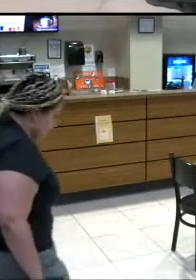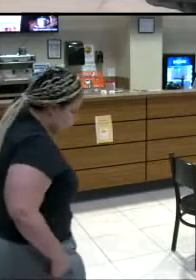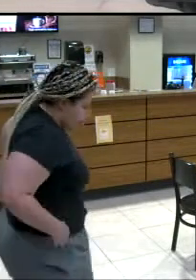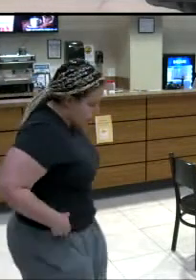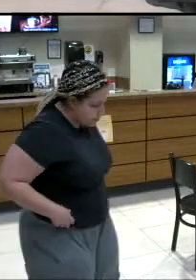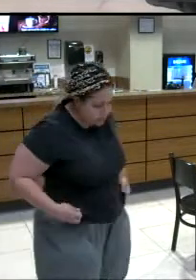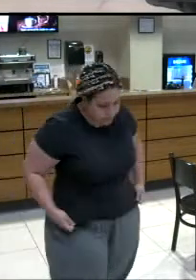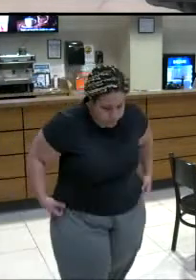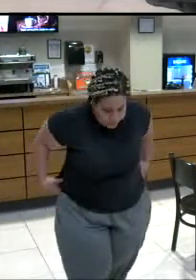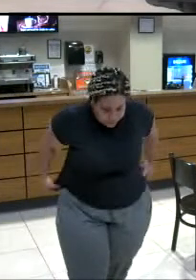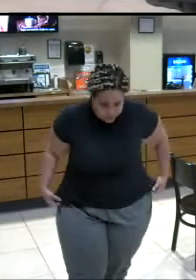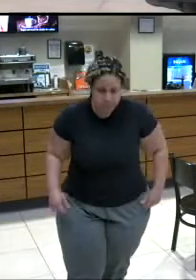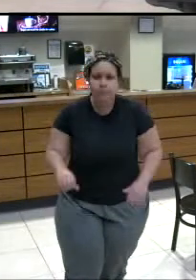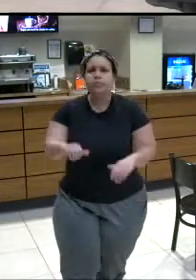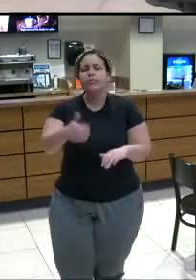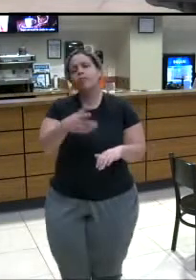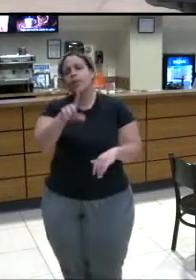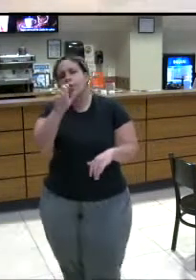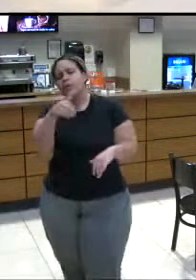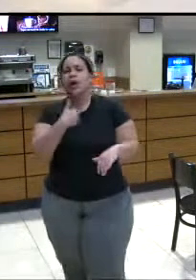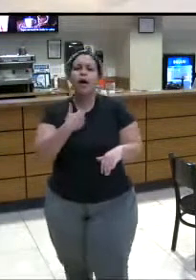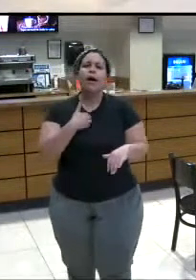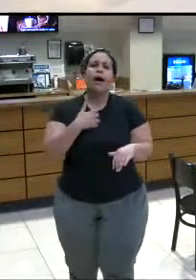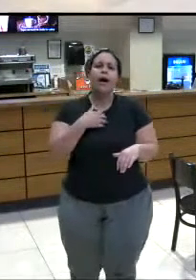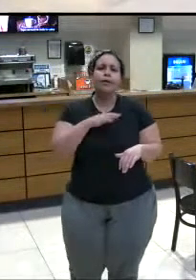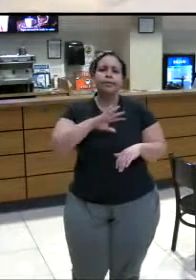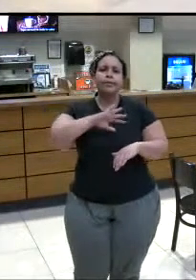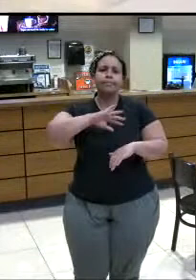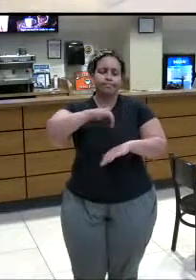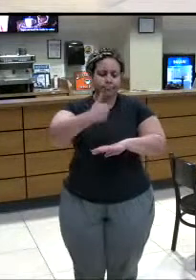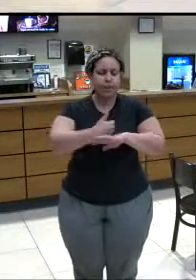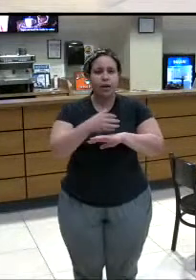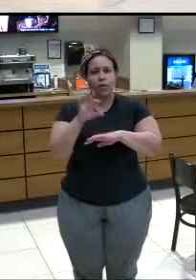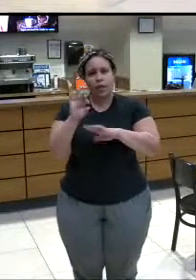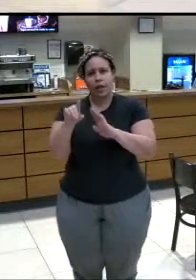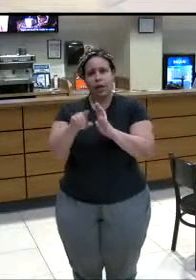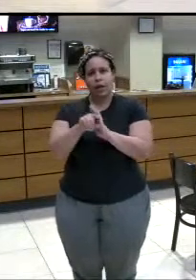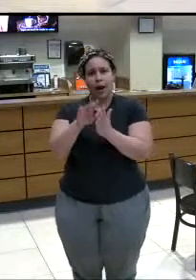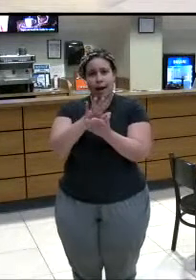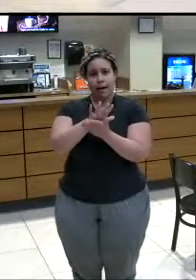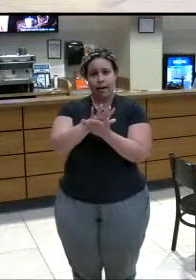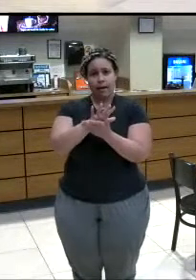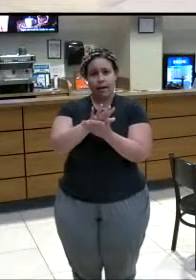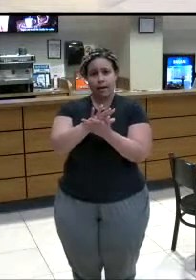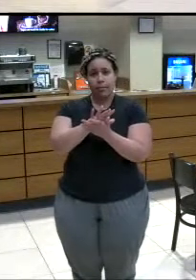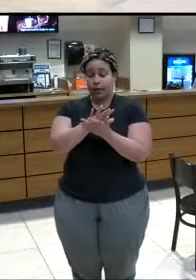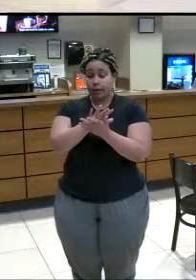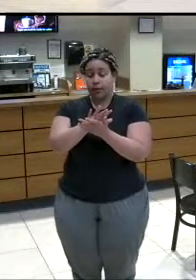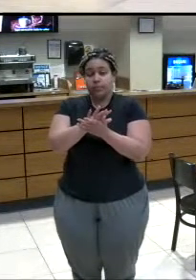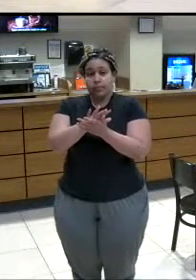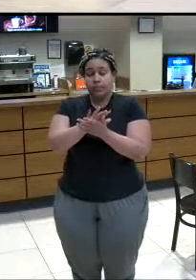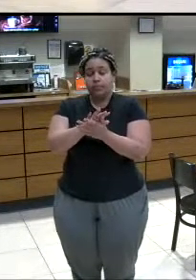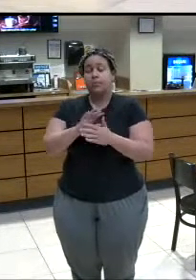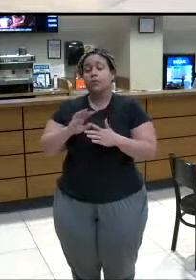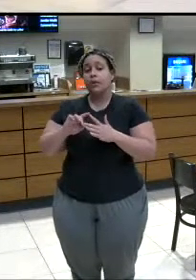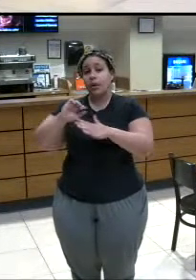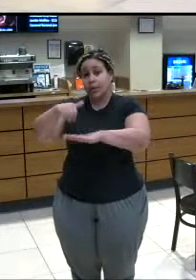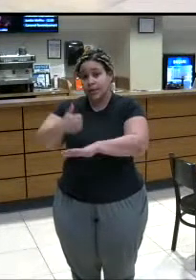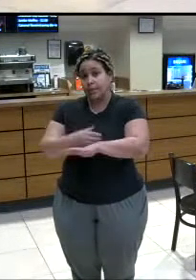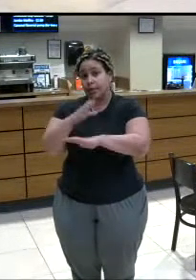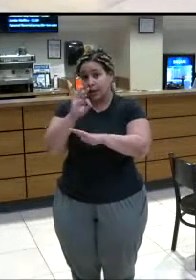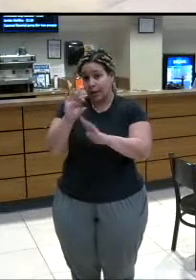academy. Haven't we done that already? Yes, so we're implementing a ninth grade academy, but we wanted to be